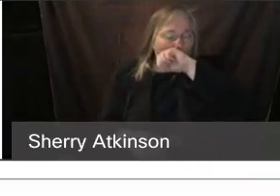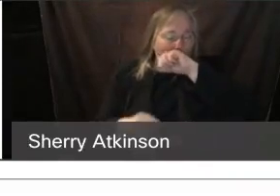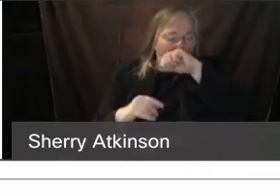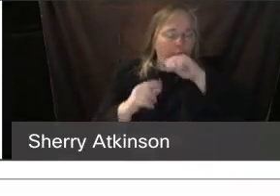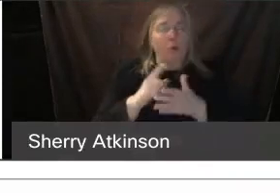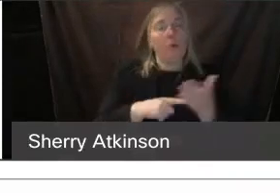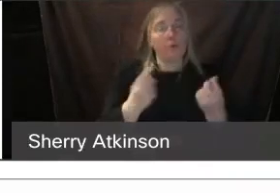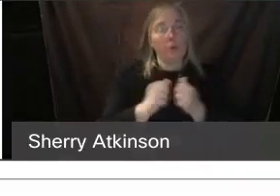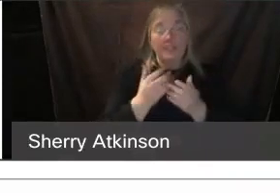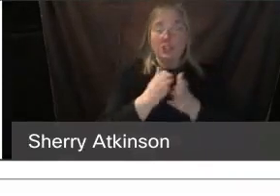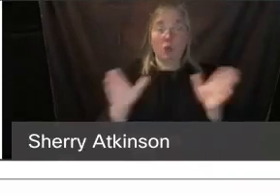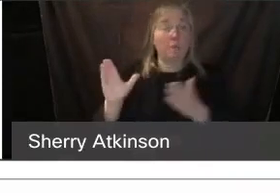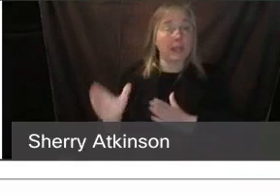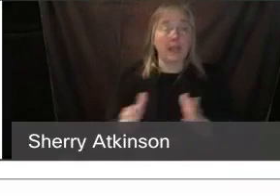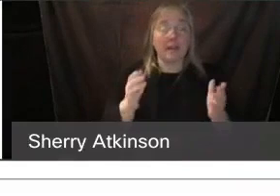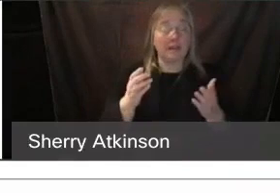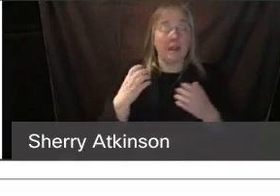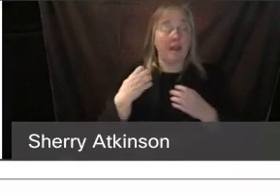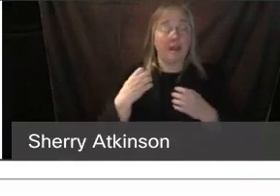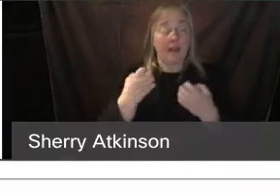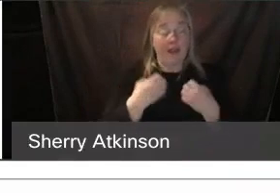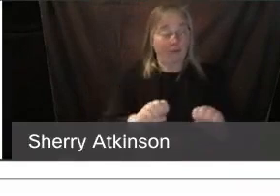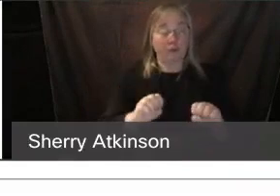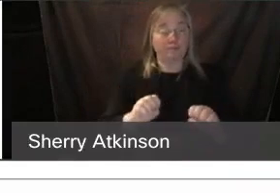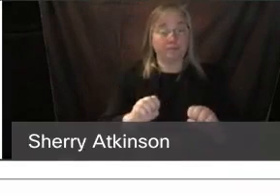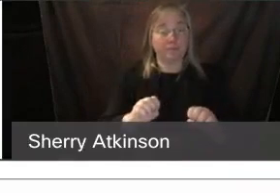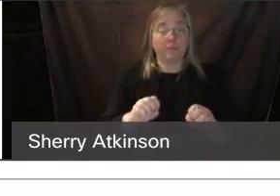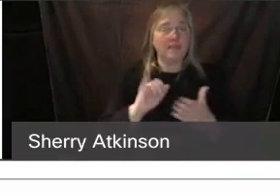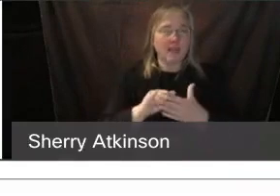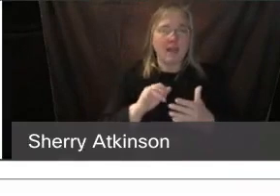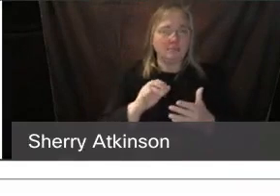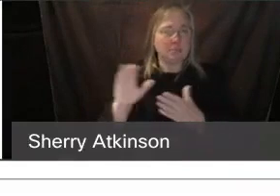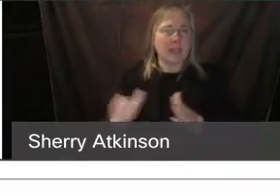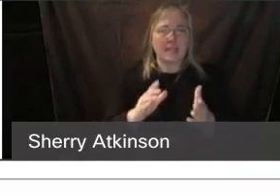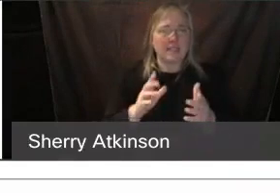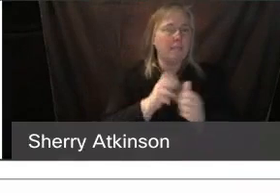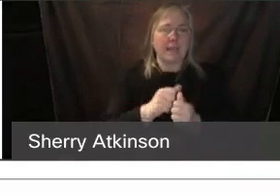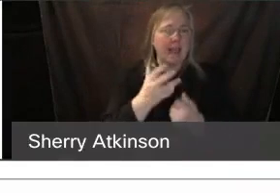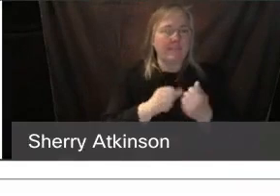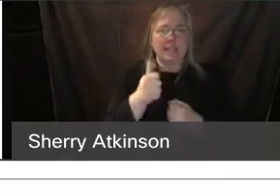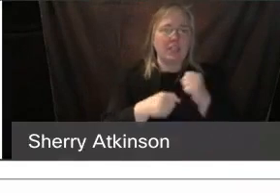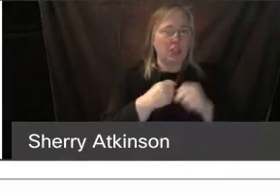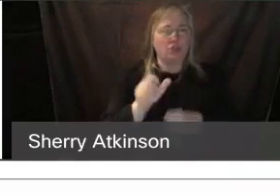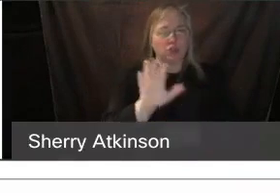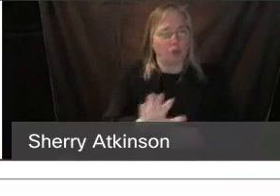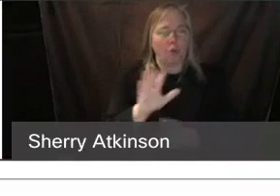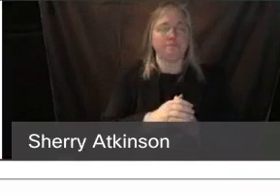so, and it's going to continue for another year. The general plan is updated every 10 years or so. We're starting to look